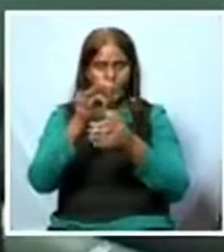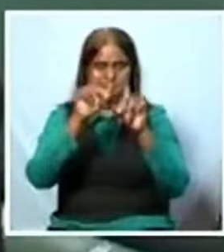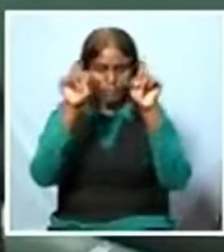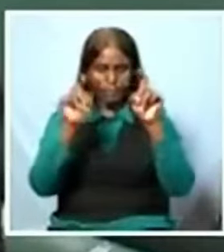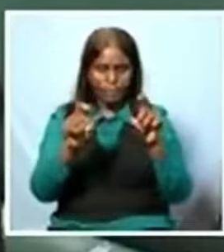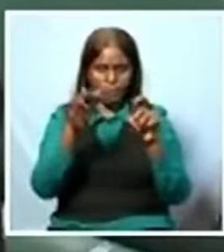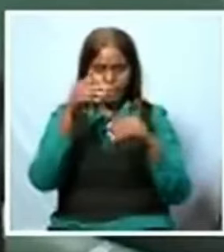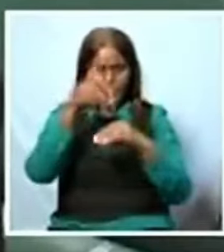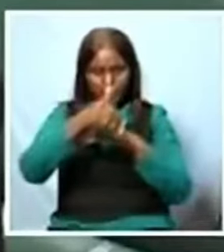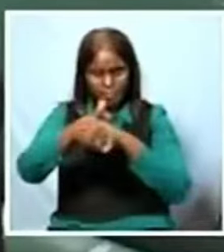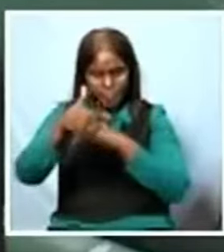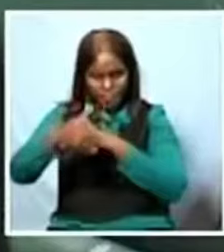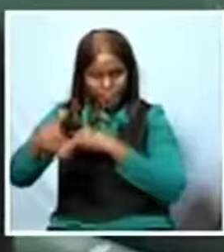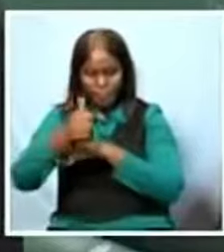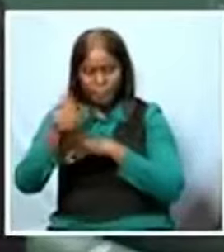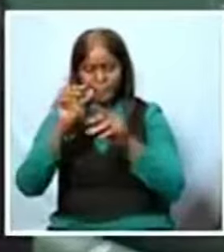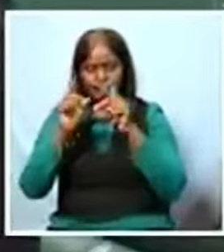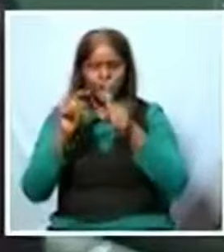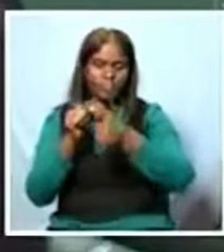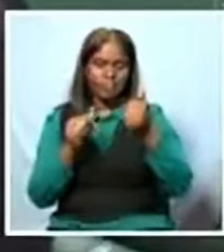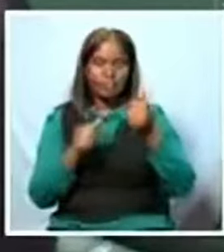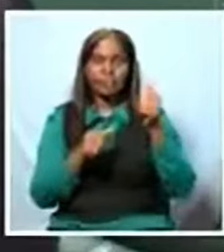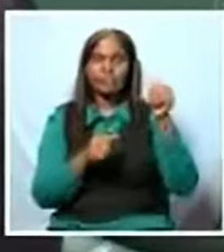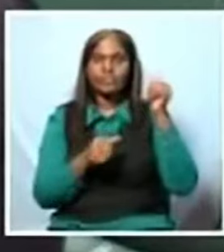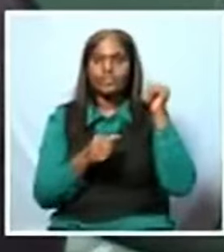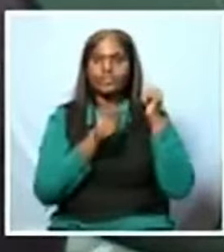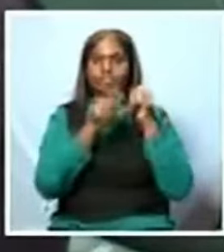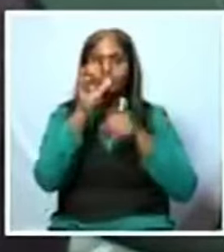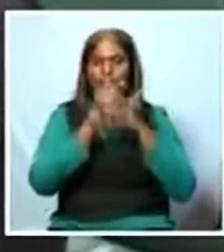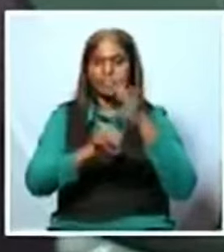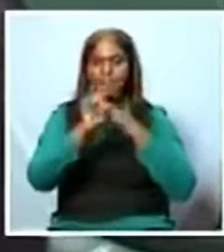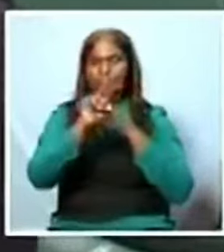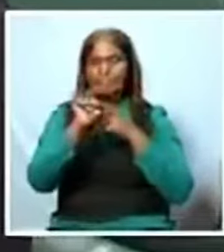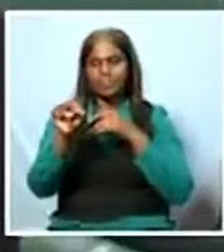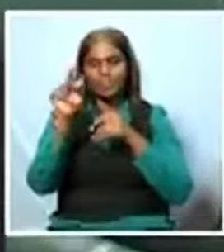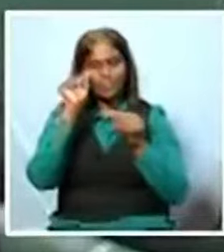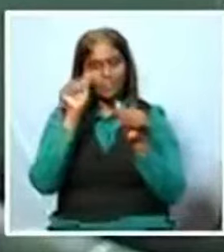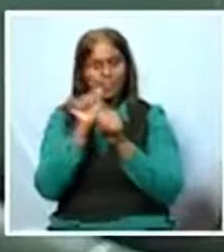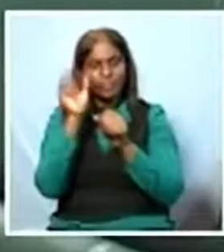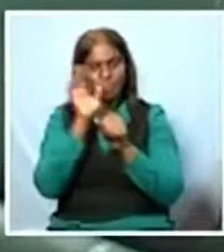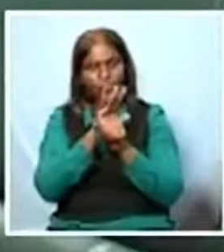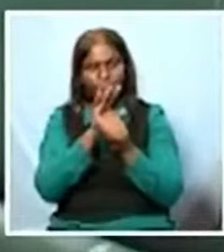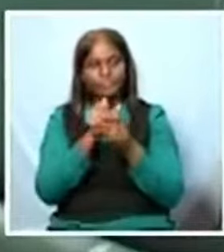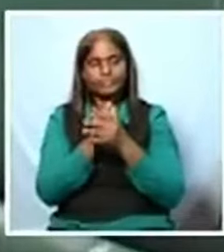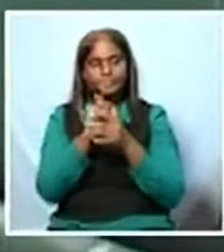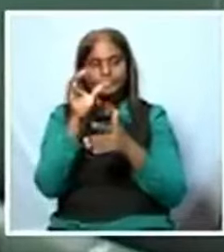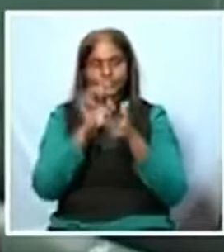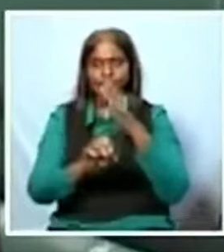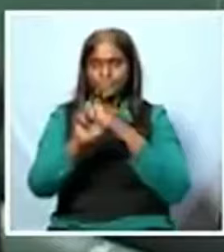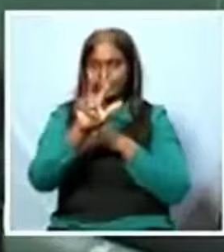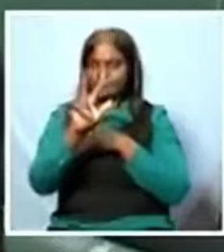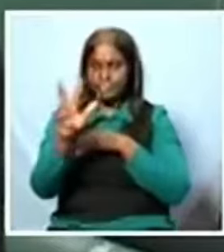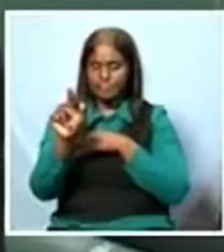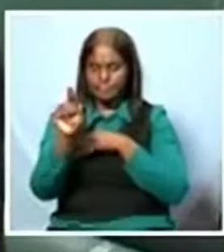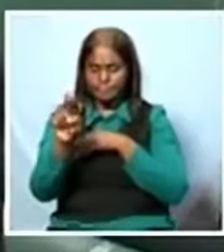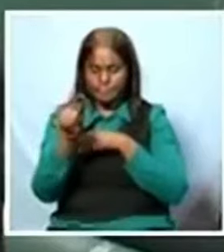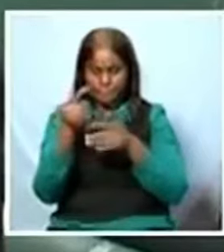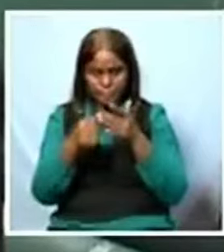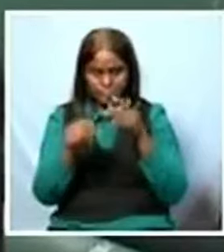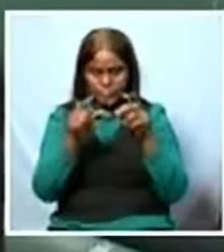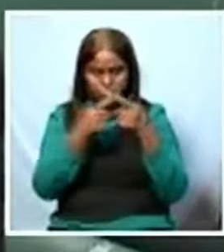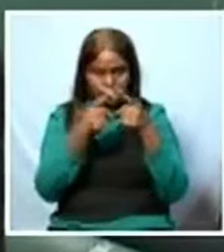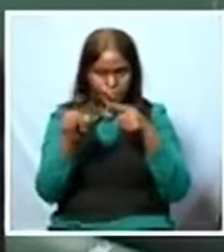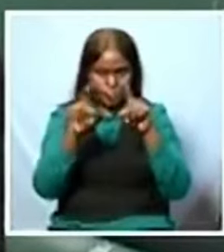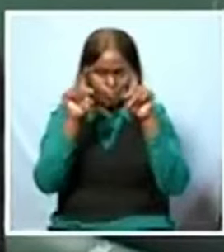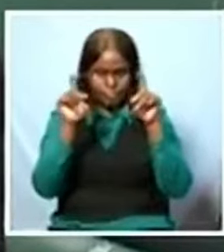of accreditation. Any debate, any objection? Clause 32 is agreed to. Clause 33, variation of